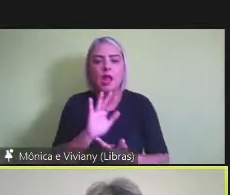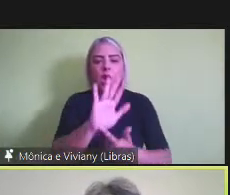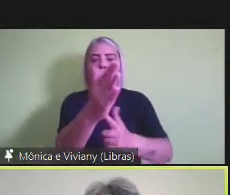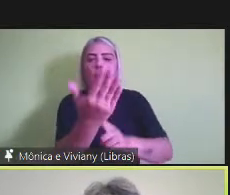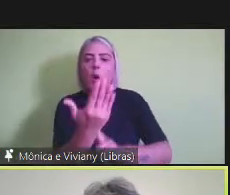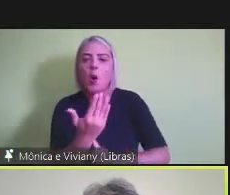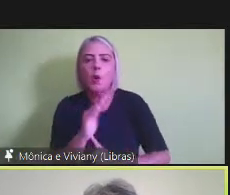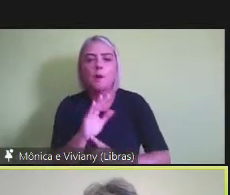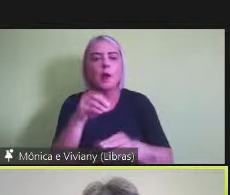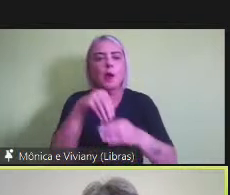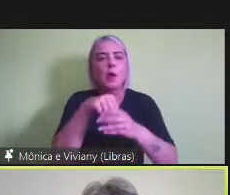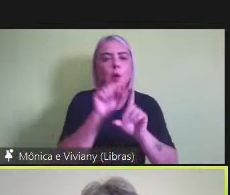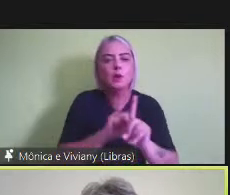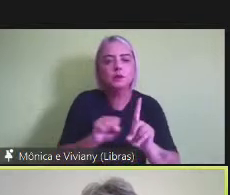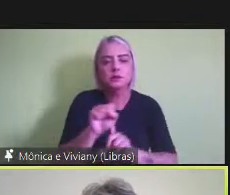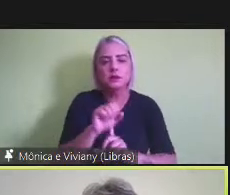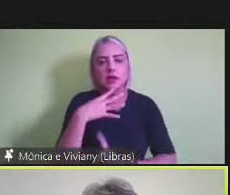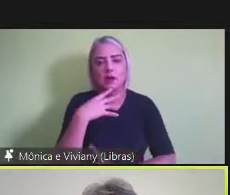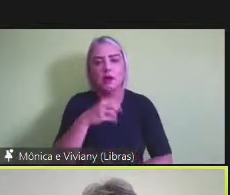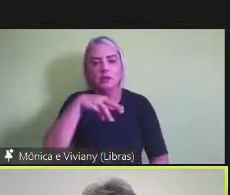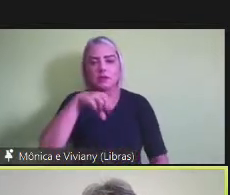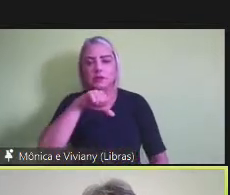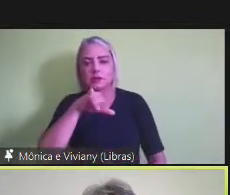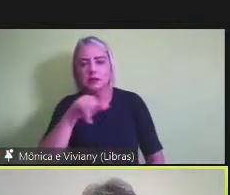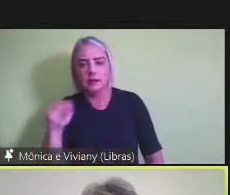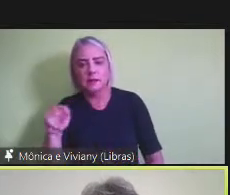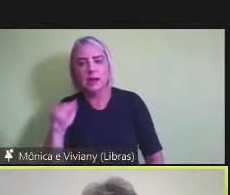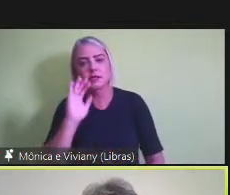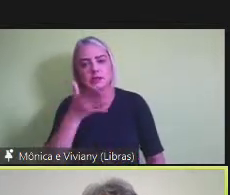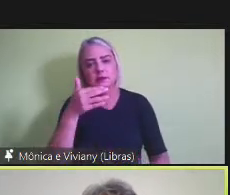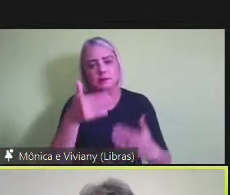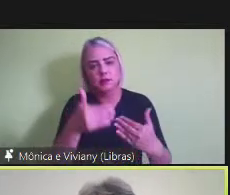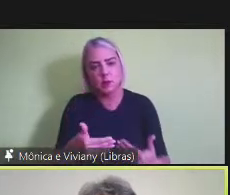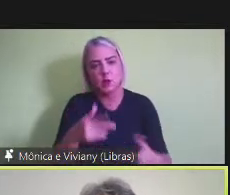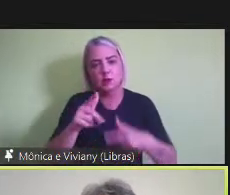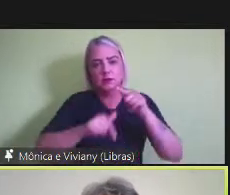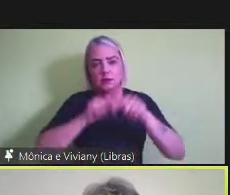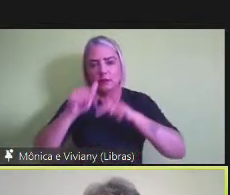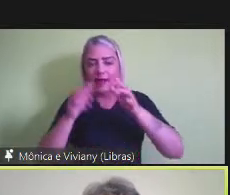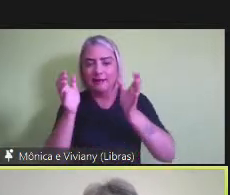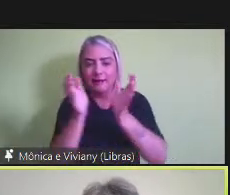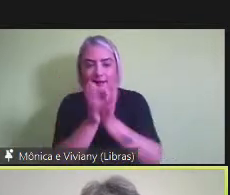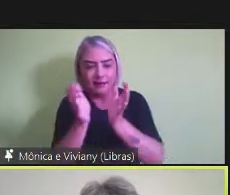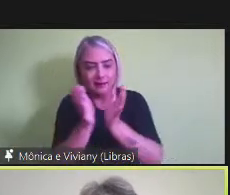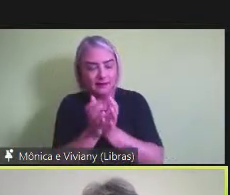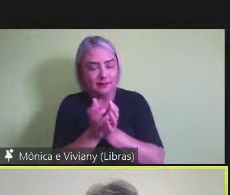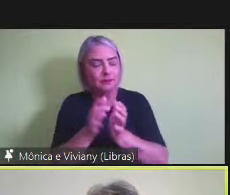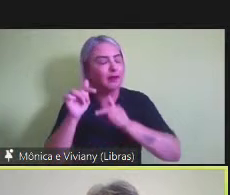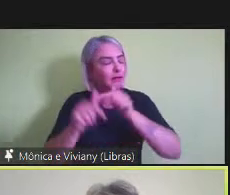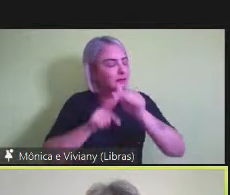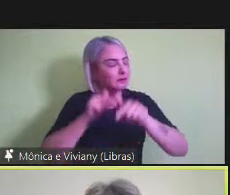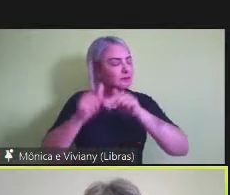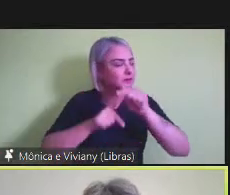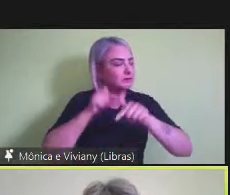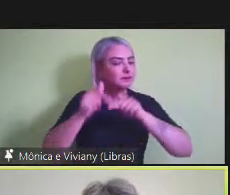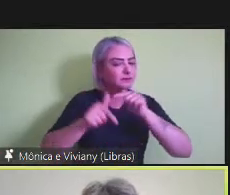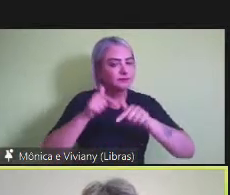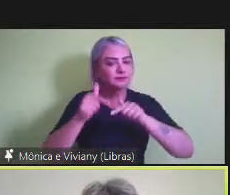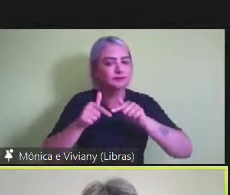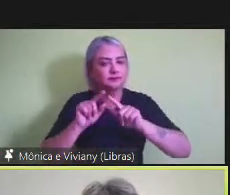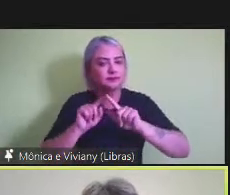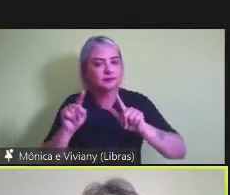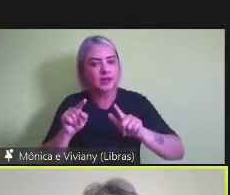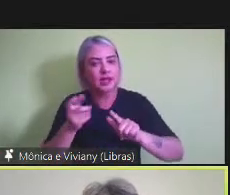with information, collaboration, social cohesion that was mentioned by Marina as well. That's why the team effort